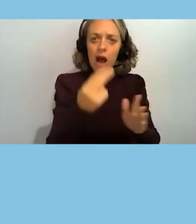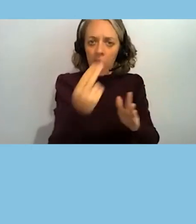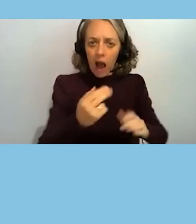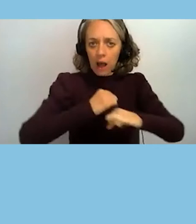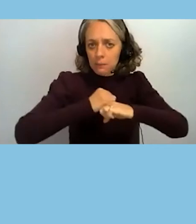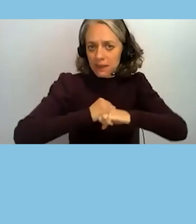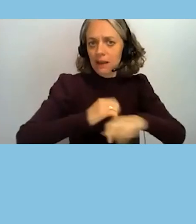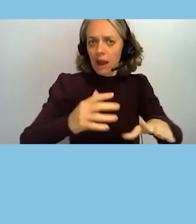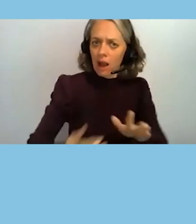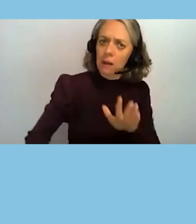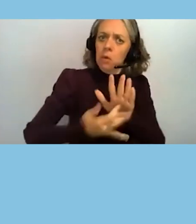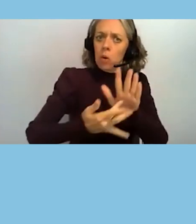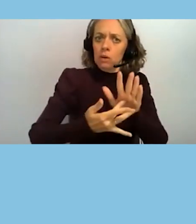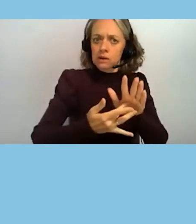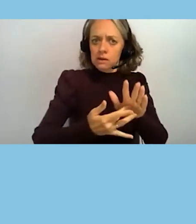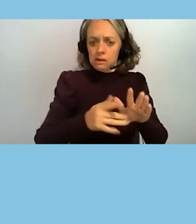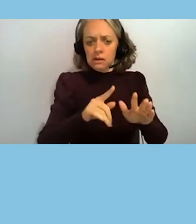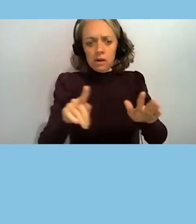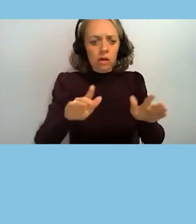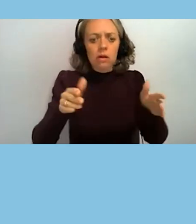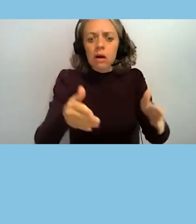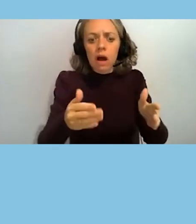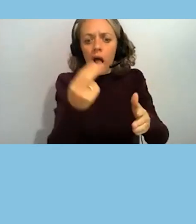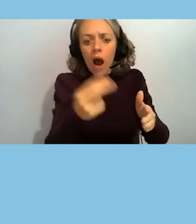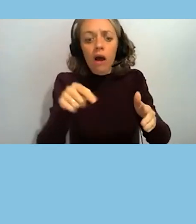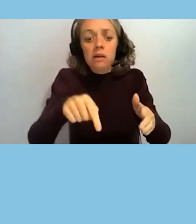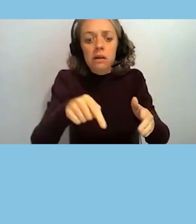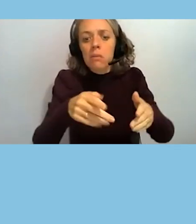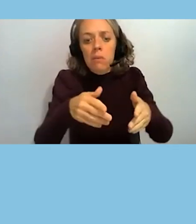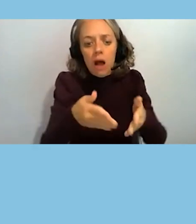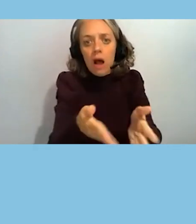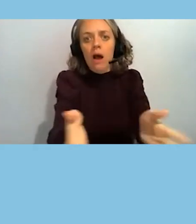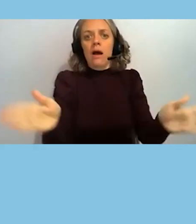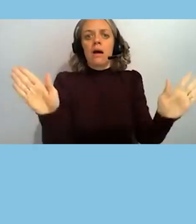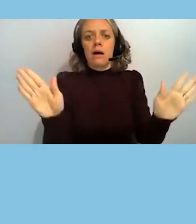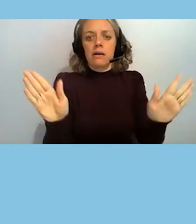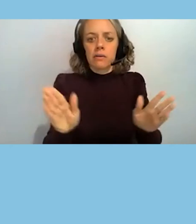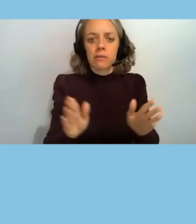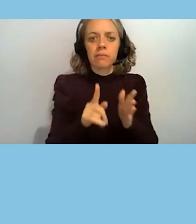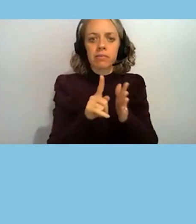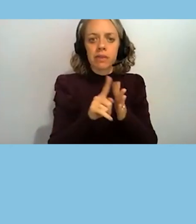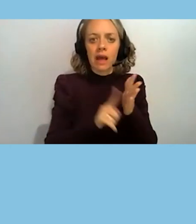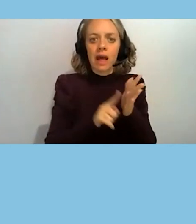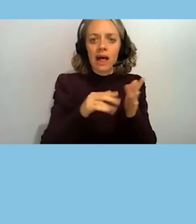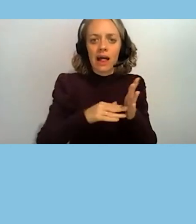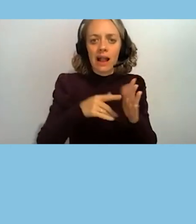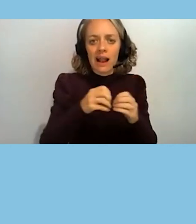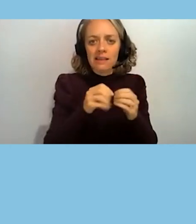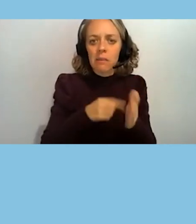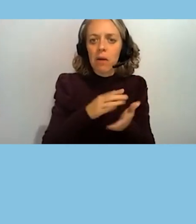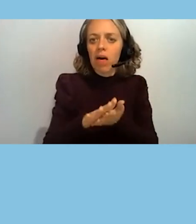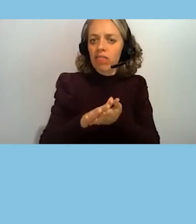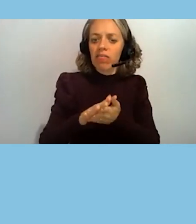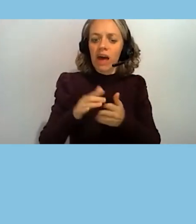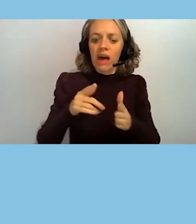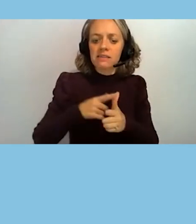and far beyond the spaces in which that art is immediately encountered. As Elizabeth Elsesser has argued, in her words, the